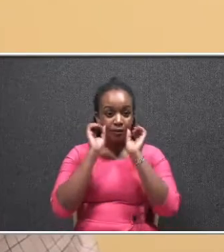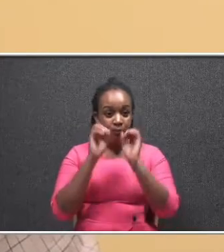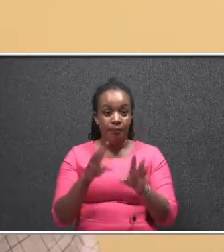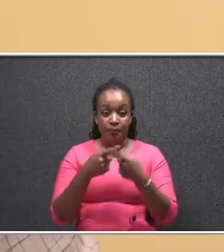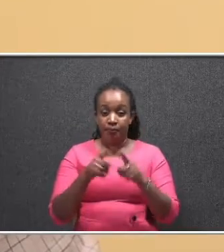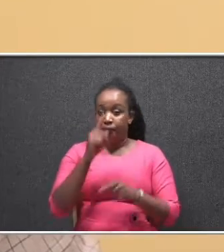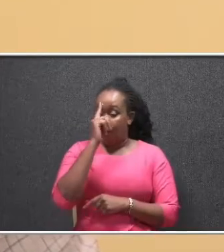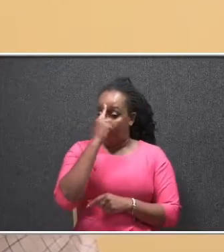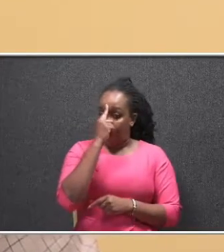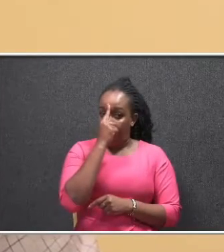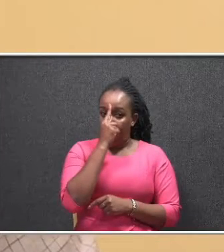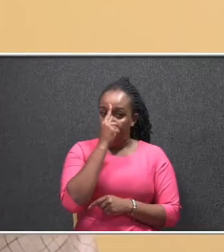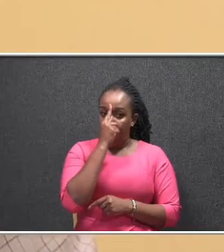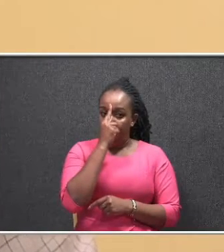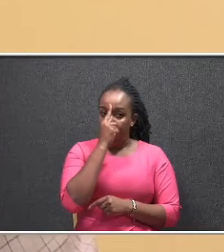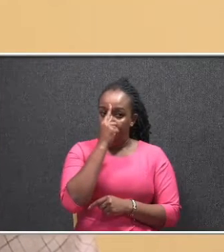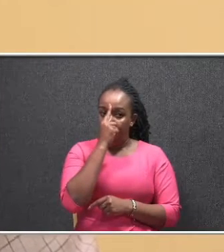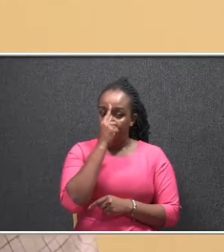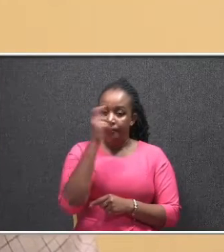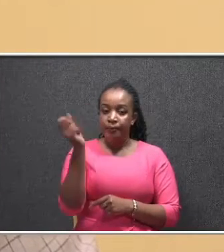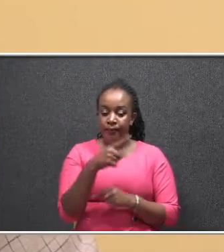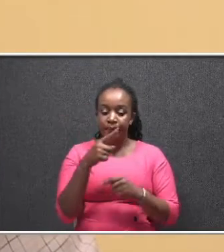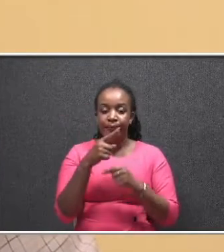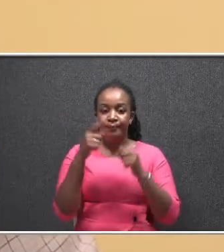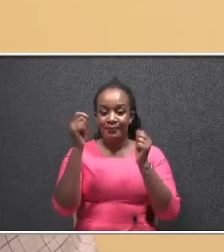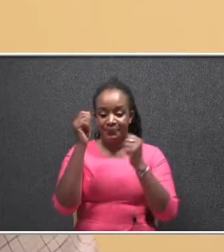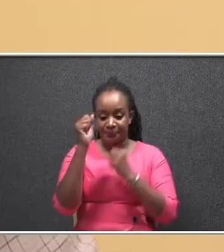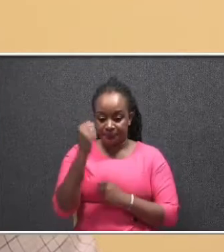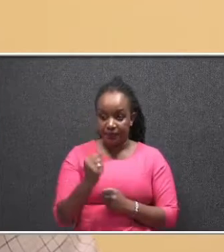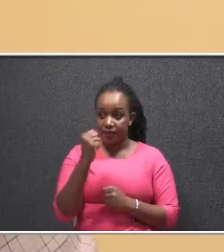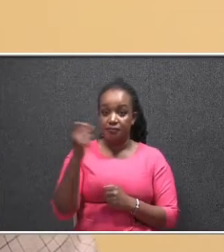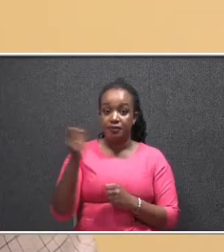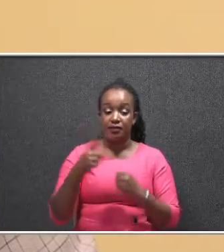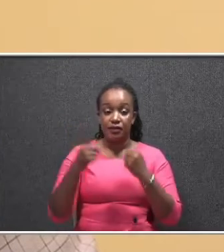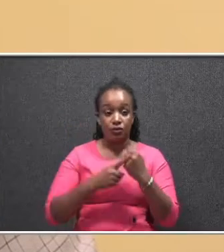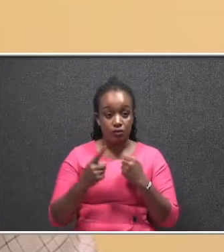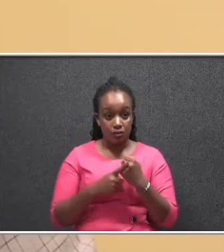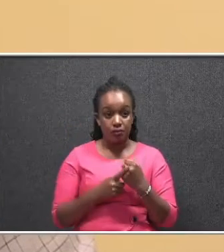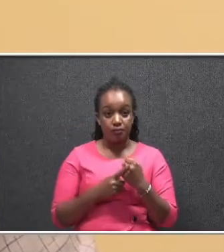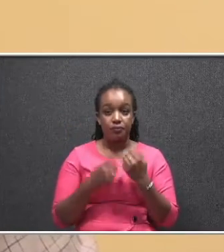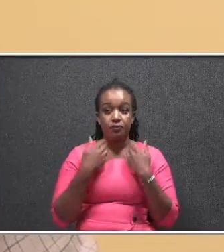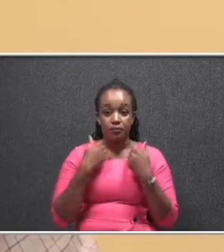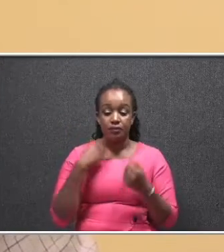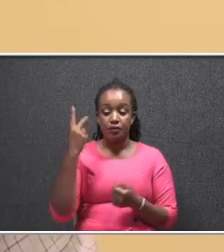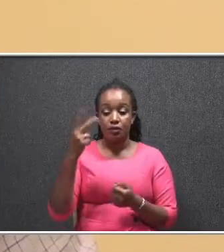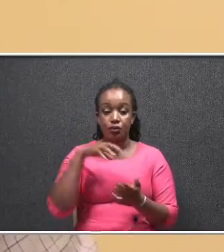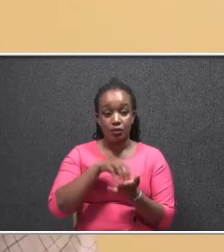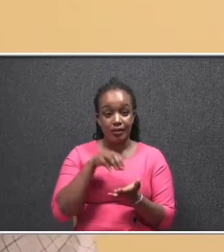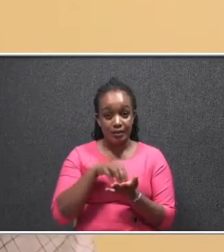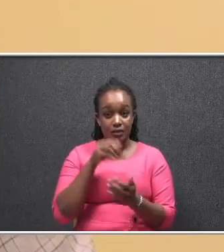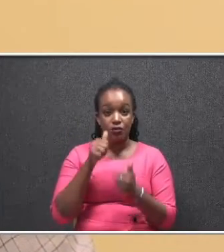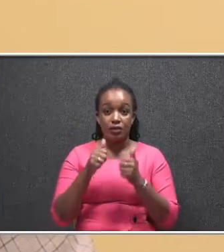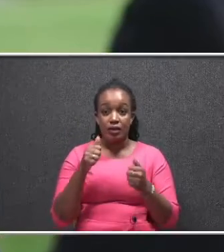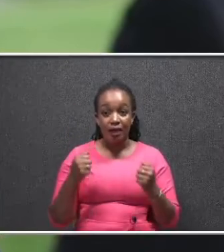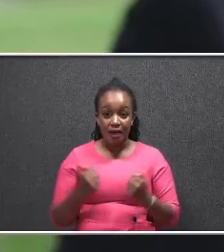India, it wreaked havoc in the month of May, June, and July, and still there are few cases of recurrent